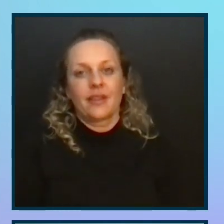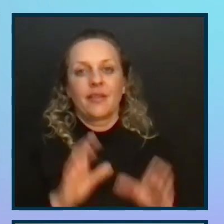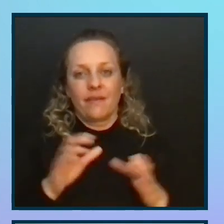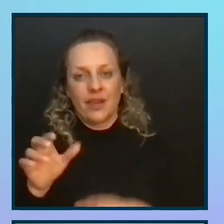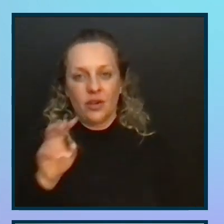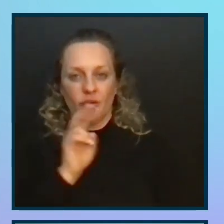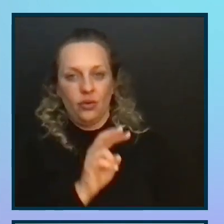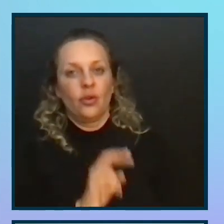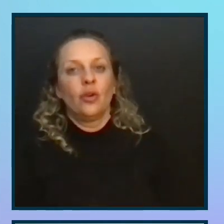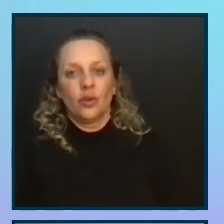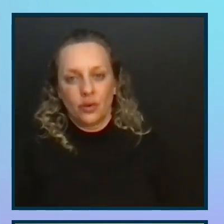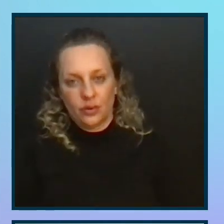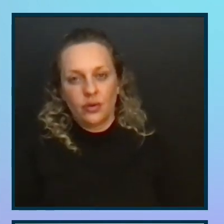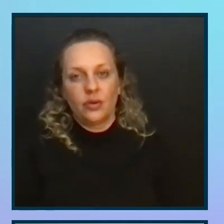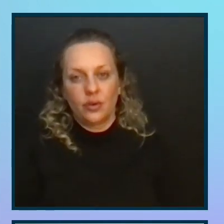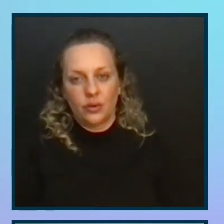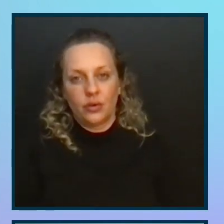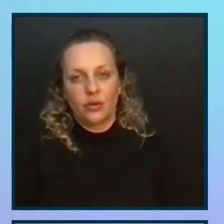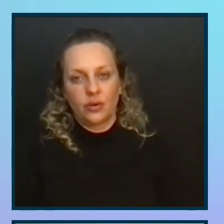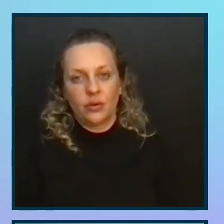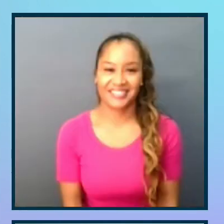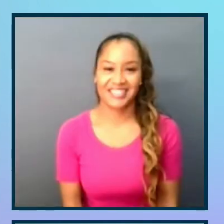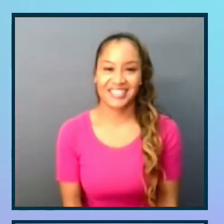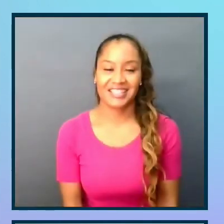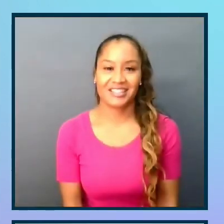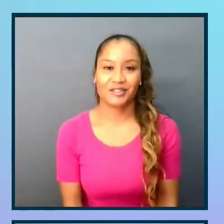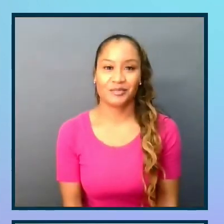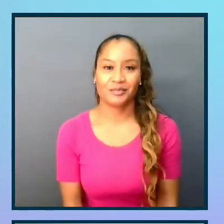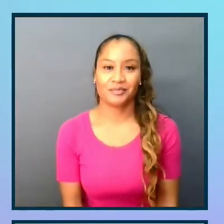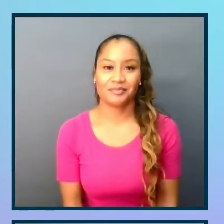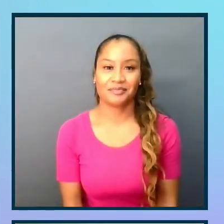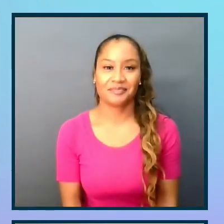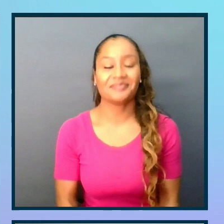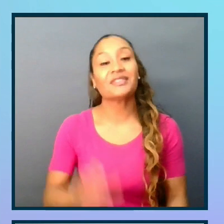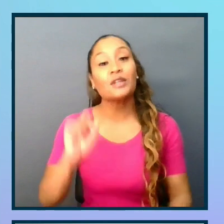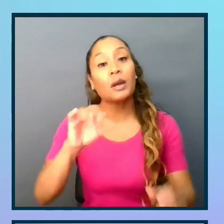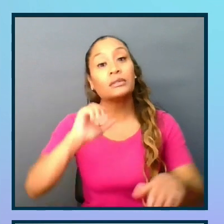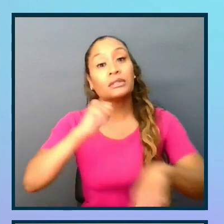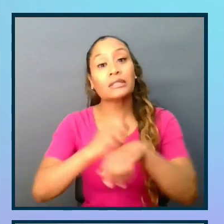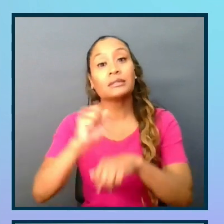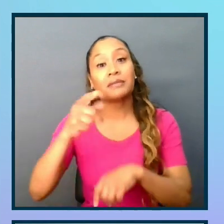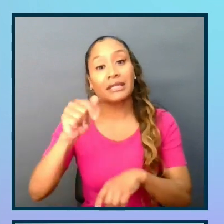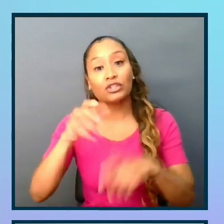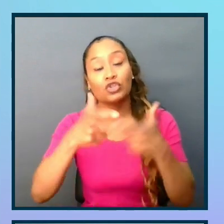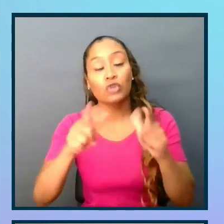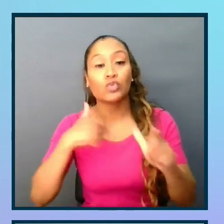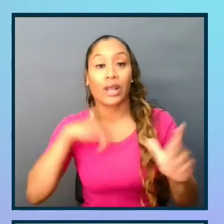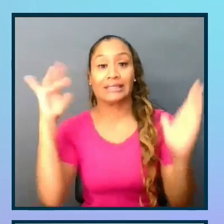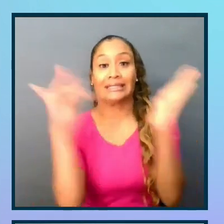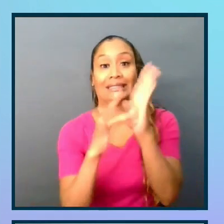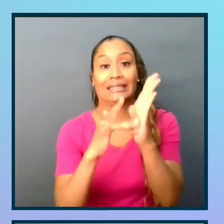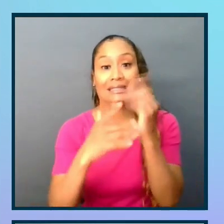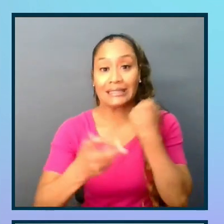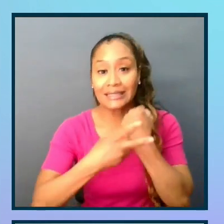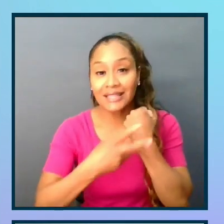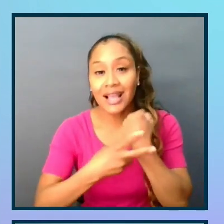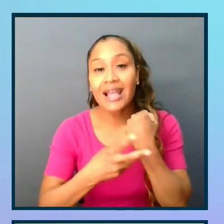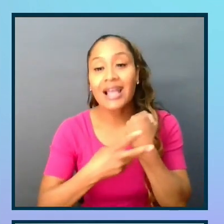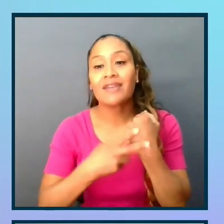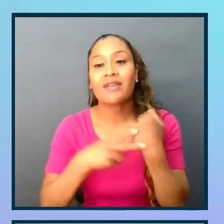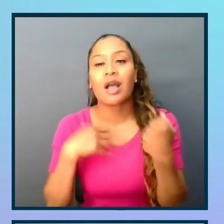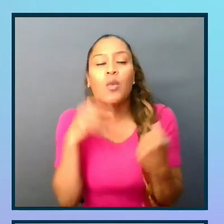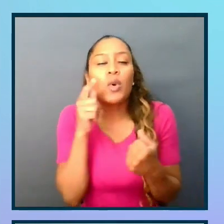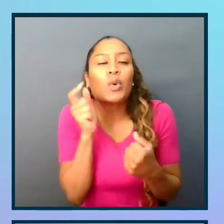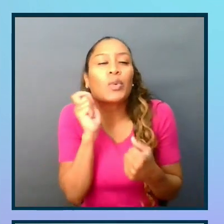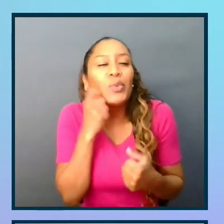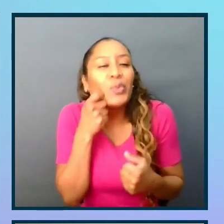margin bottom to be our space large variable. So I'm going to hit save, and I'm going to do a little cool